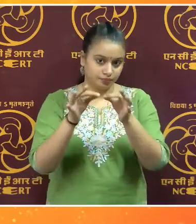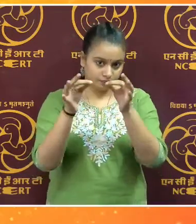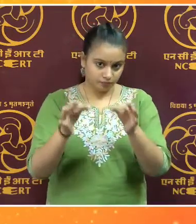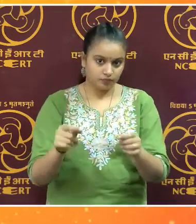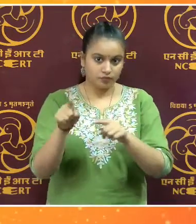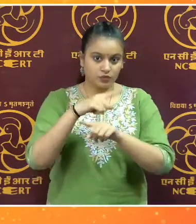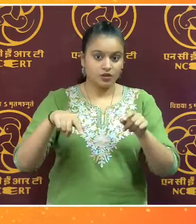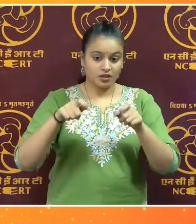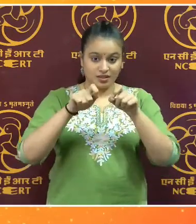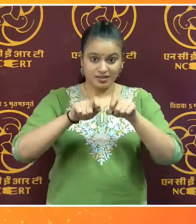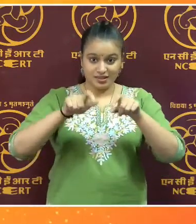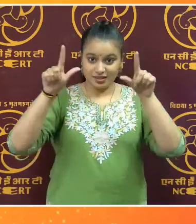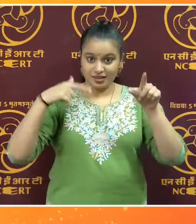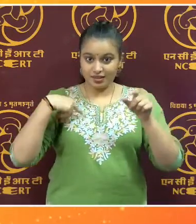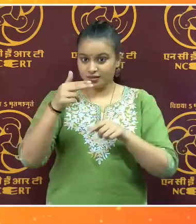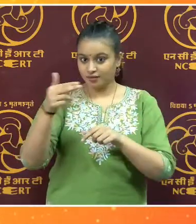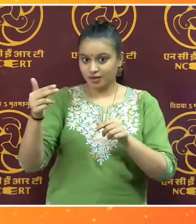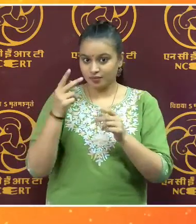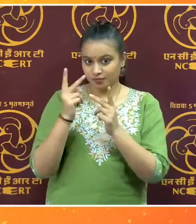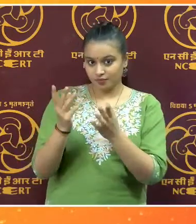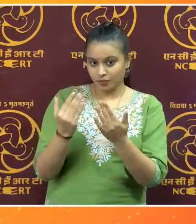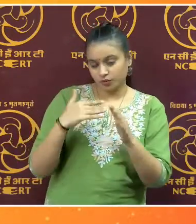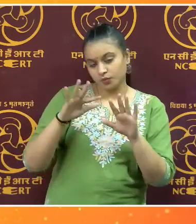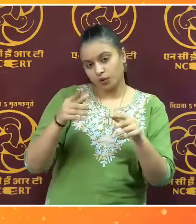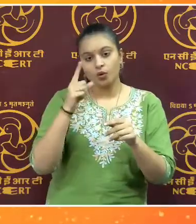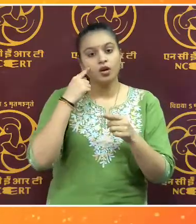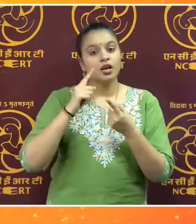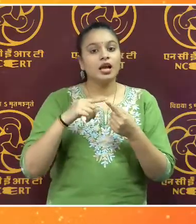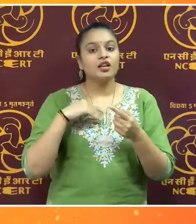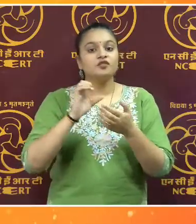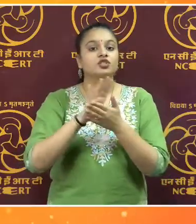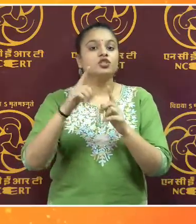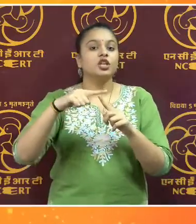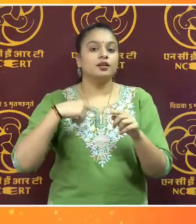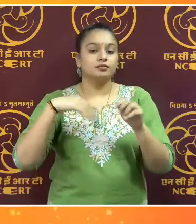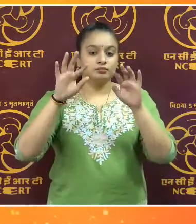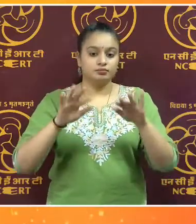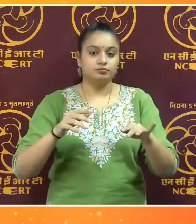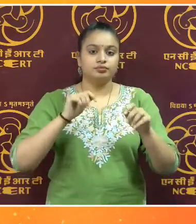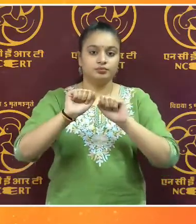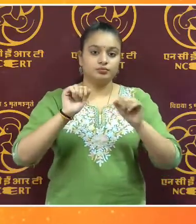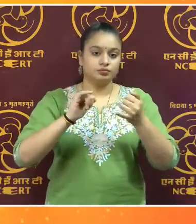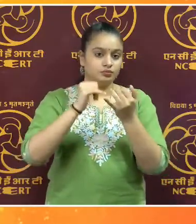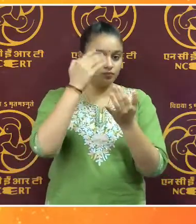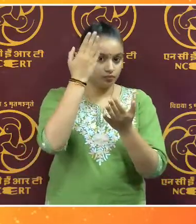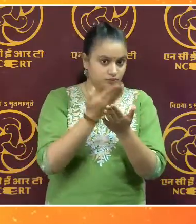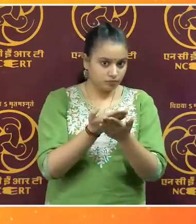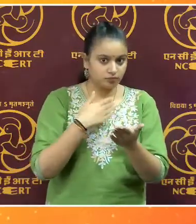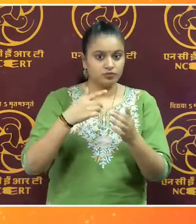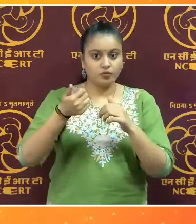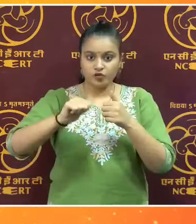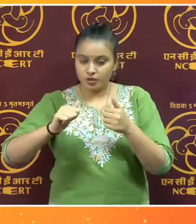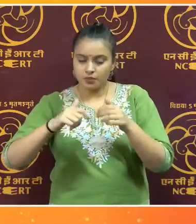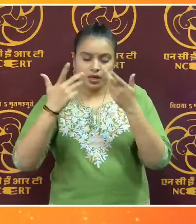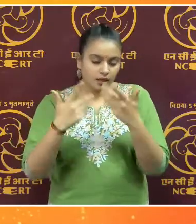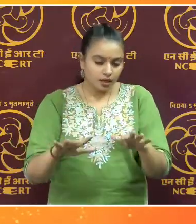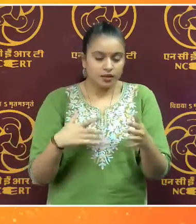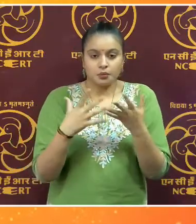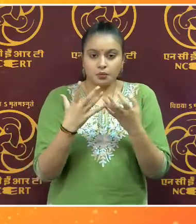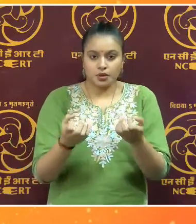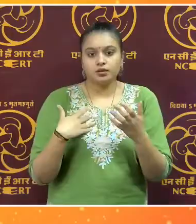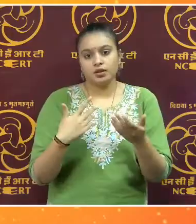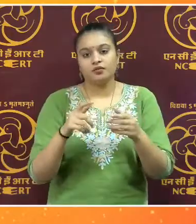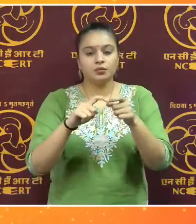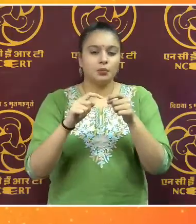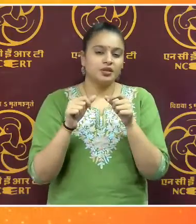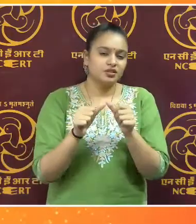can see the name on screen, and in the live chat box in the comment section you can give your suggestions, feedback, whatever